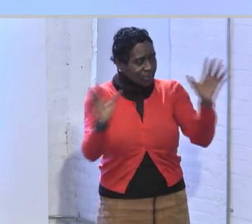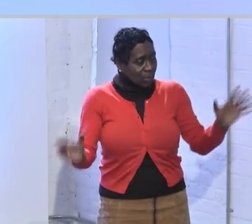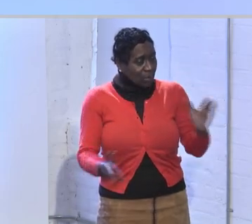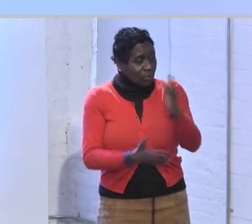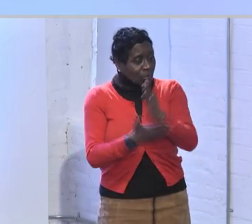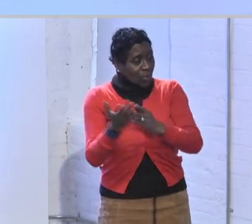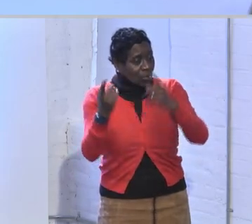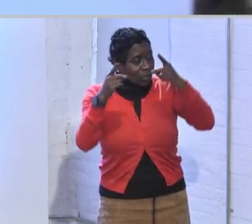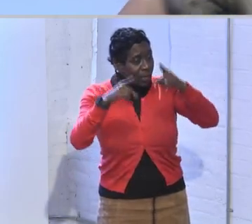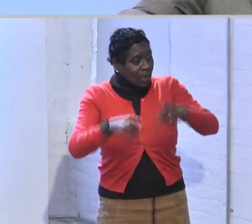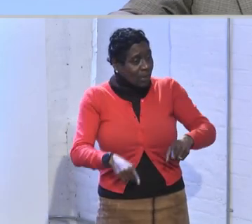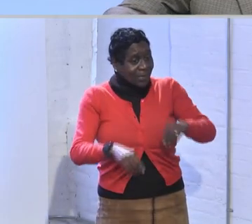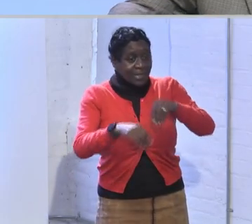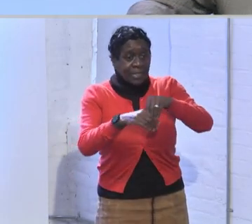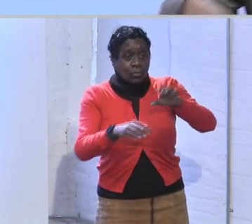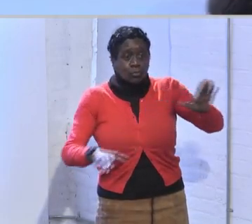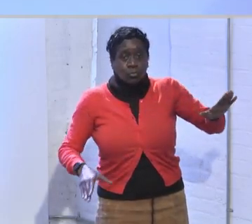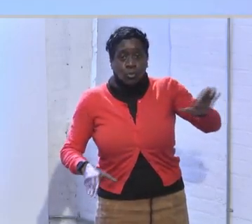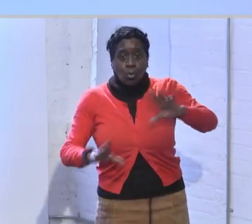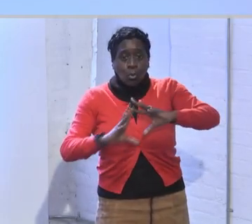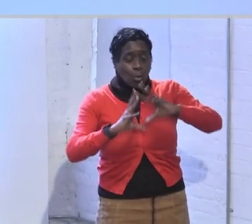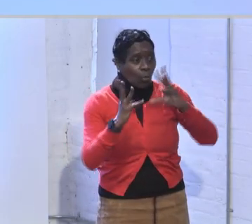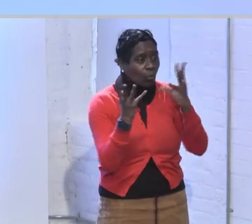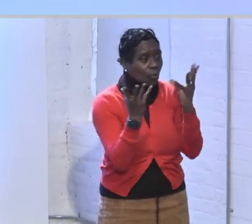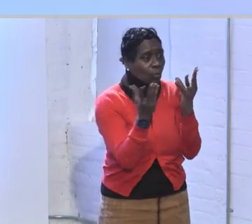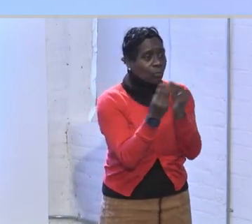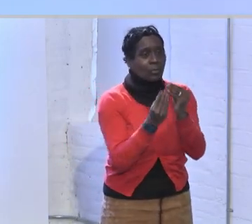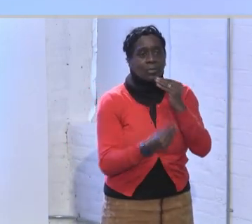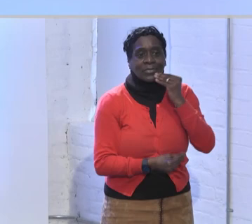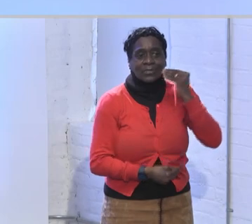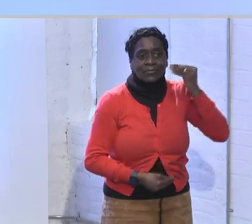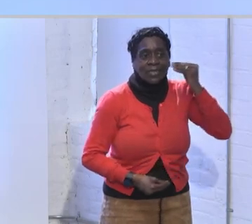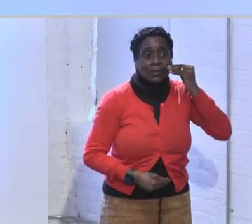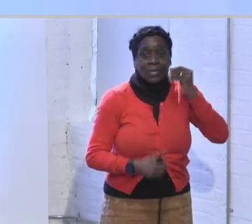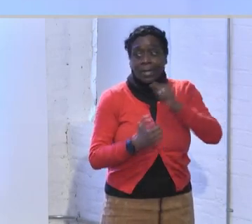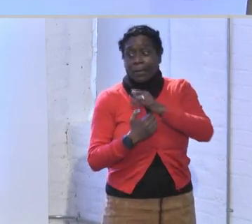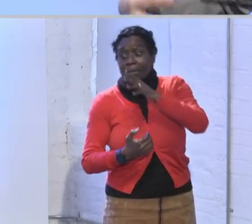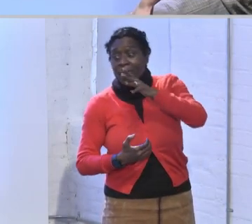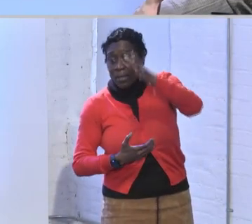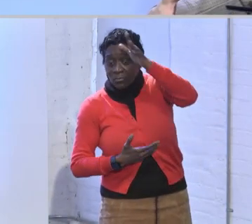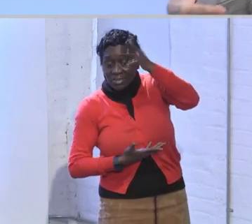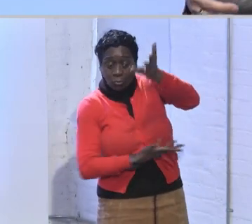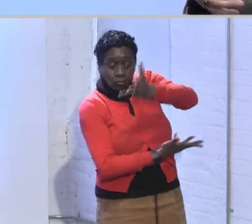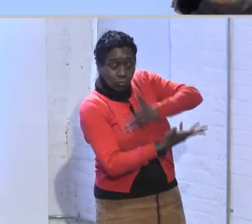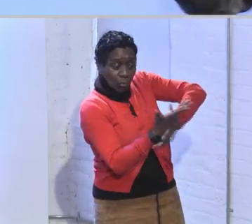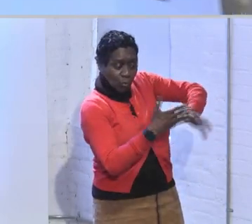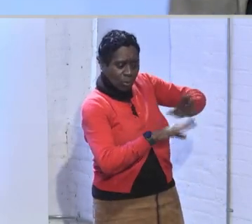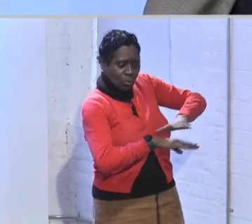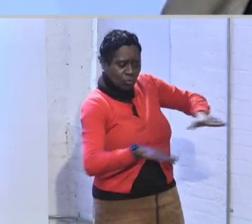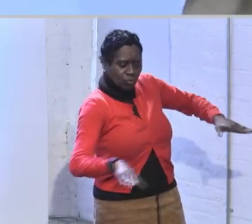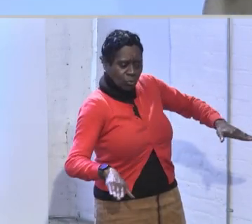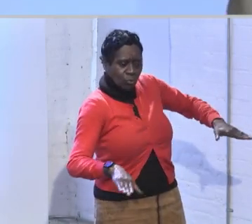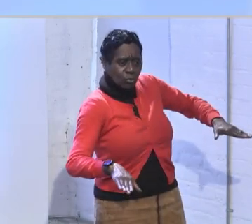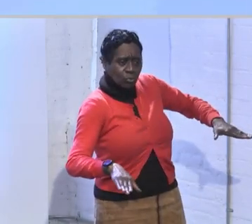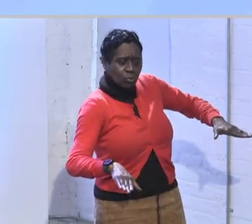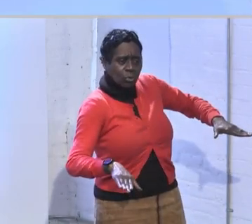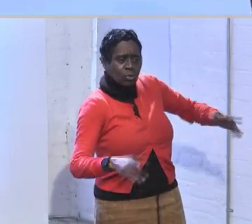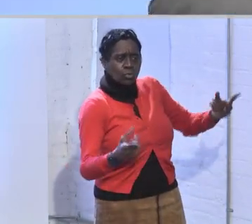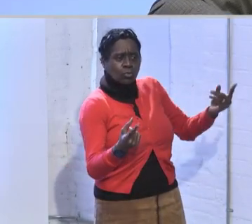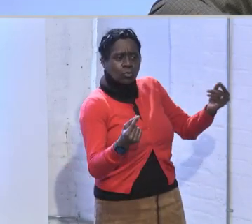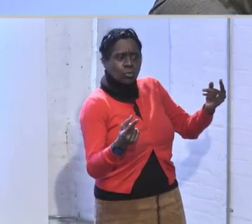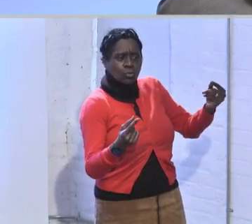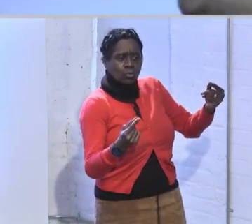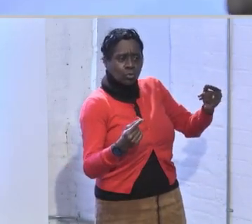what happens in a home and part of what happens with parents' interaction with their children is to stir up in